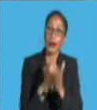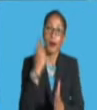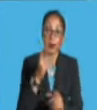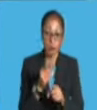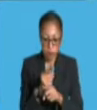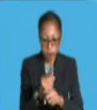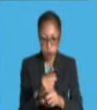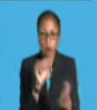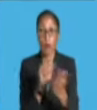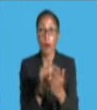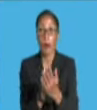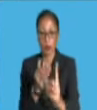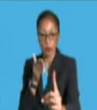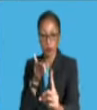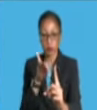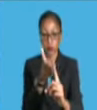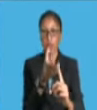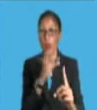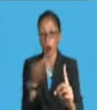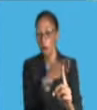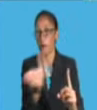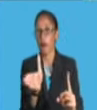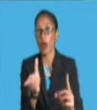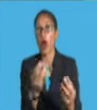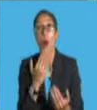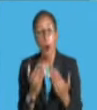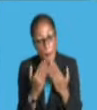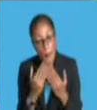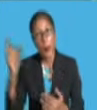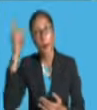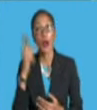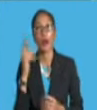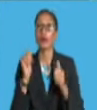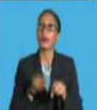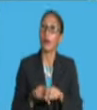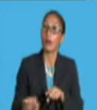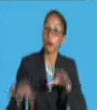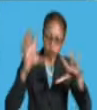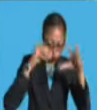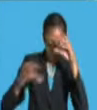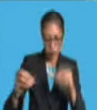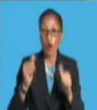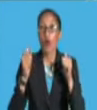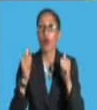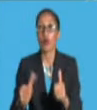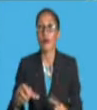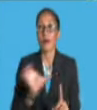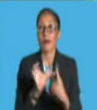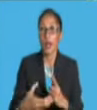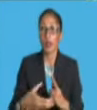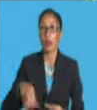In return, the children should respect and obey their parents and learn from them good habits, culture, religious values